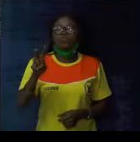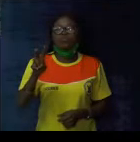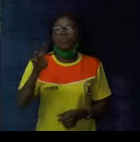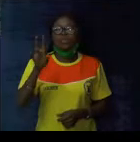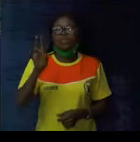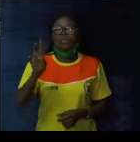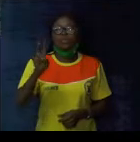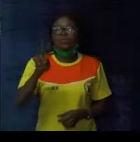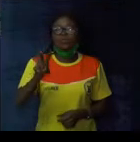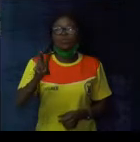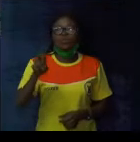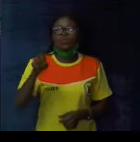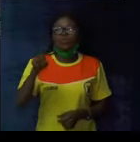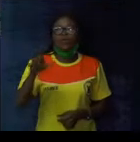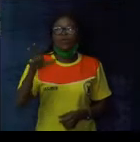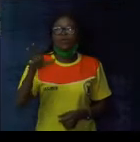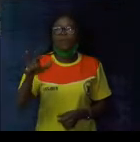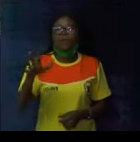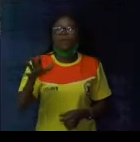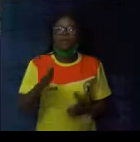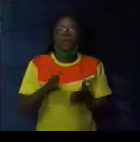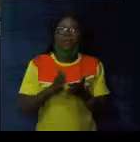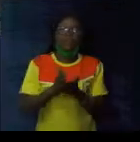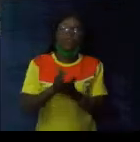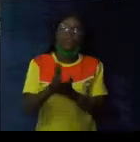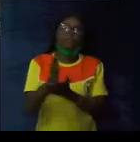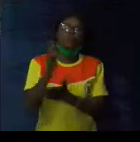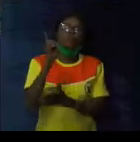72.5. So my final answer, my friend, is